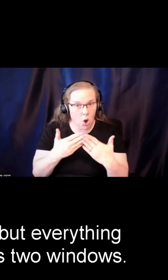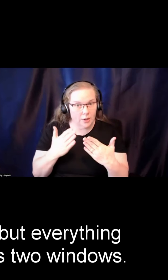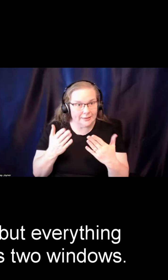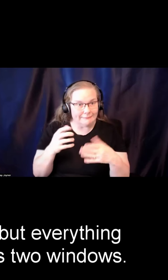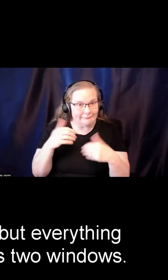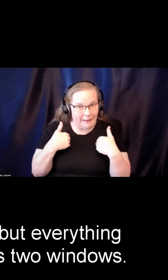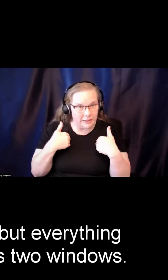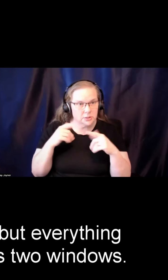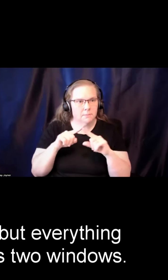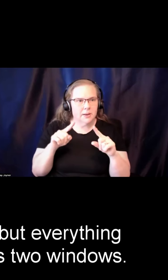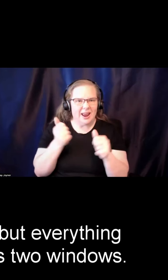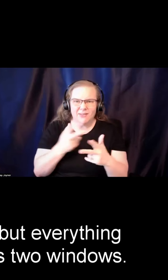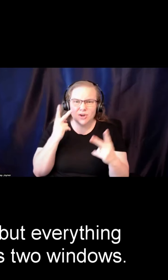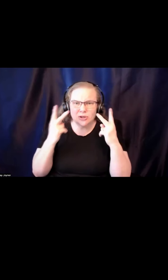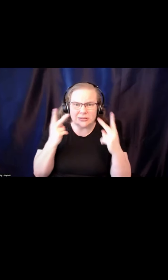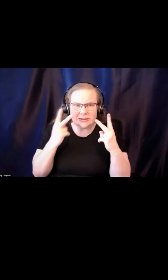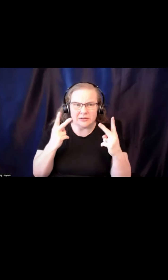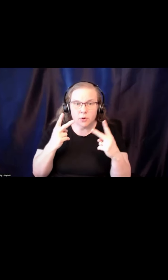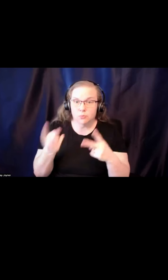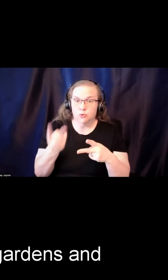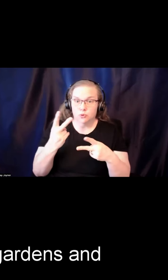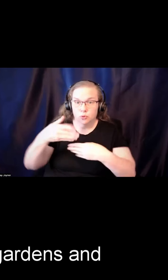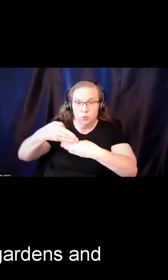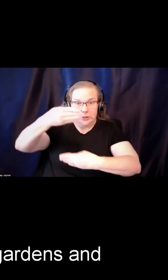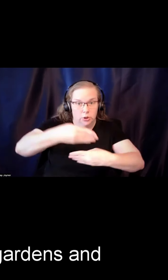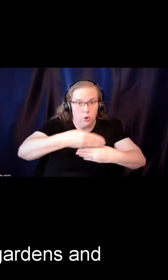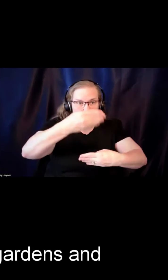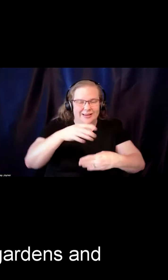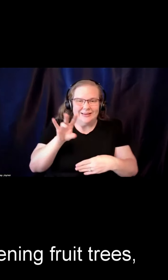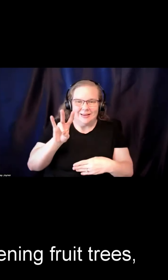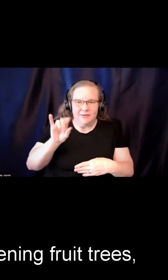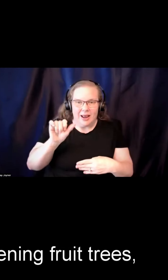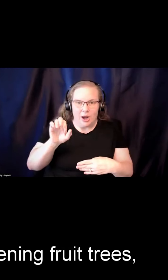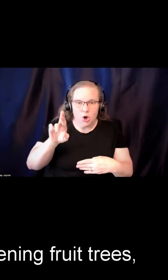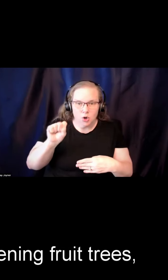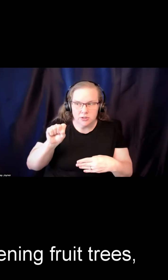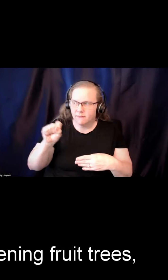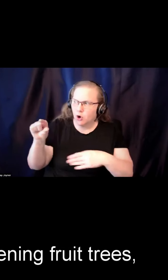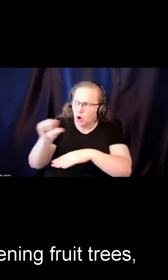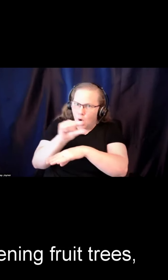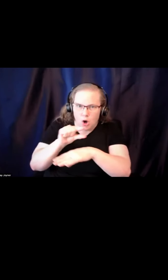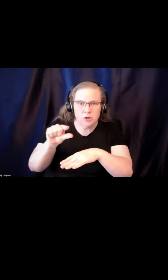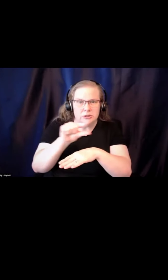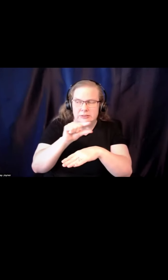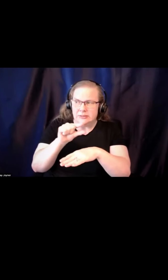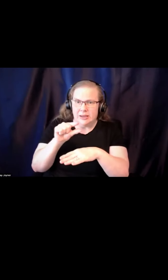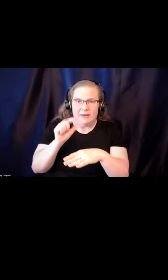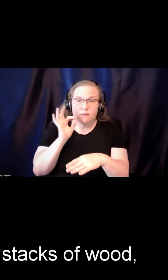but everything she can see from its 2 windows. 7 acres of gardens and grass and quickening fruit